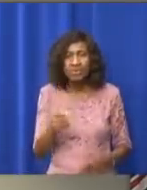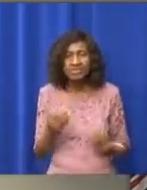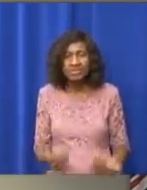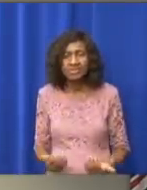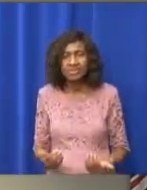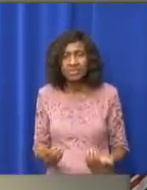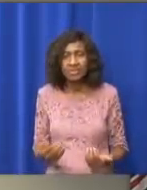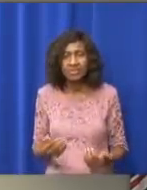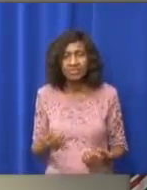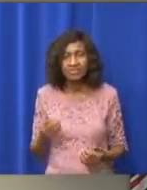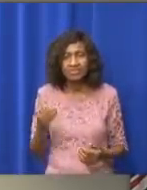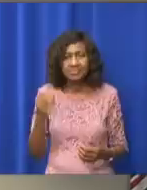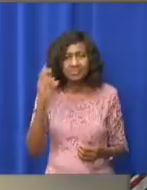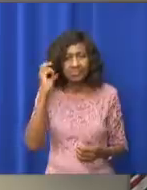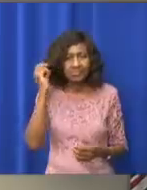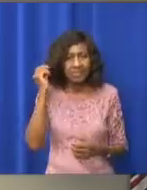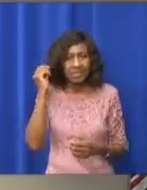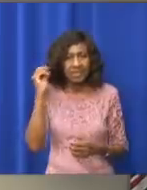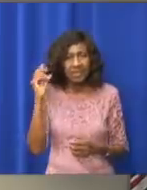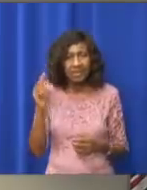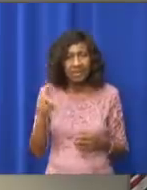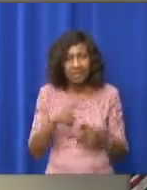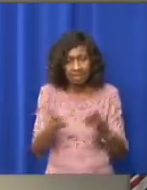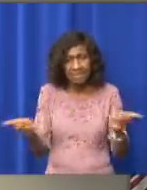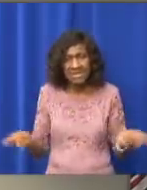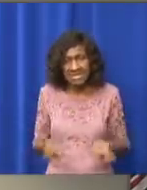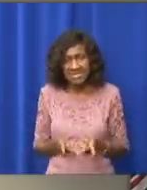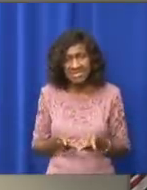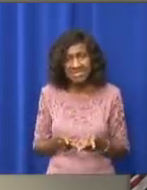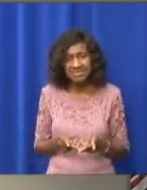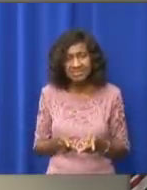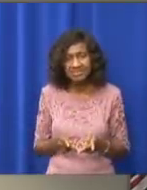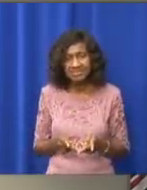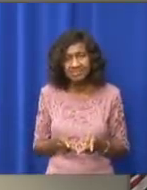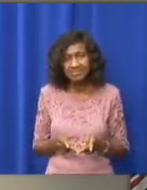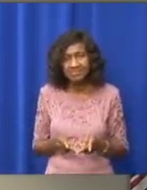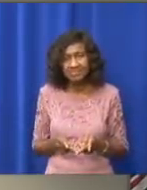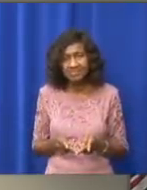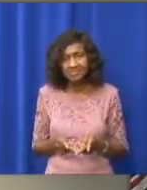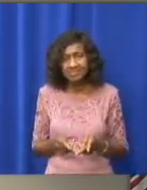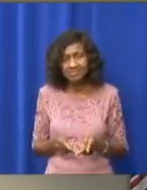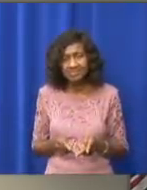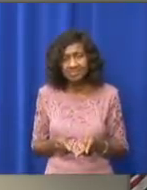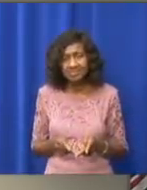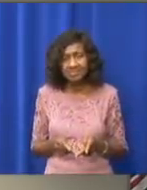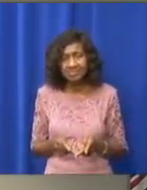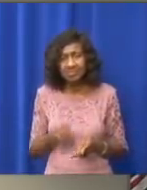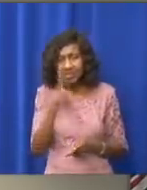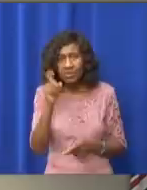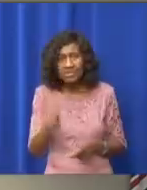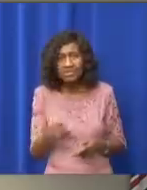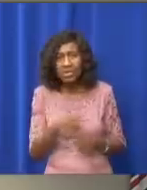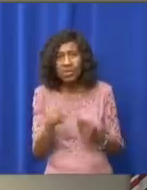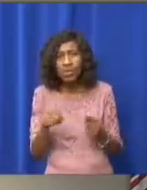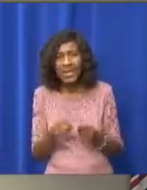They're small businesses mostly, and for the most part, and they're crying out as to when they're going to be considered